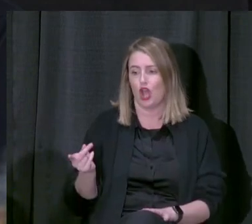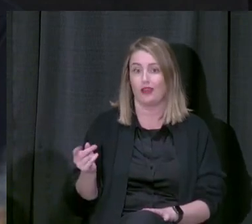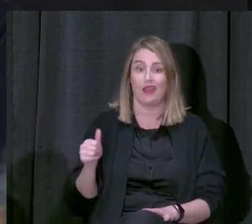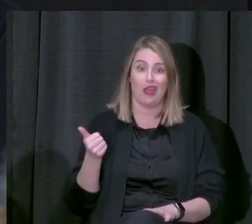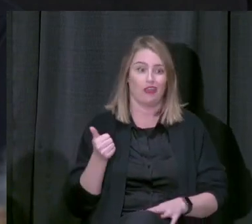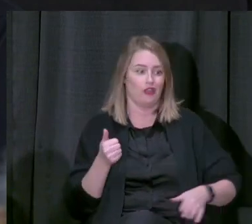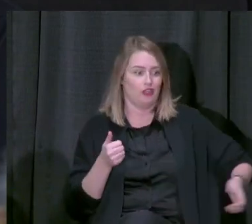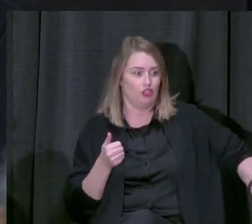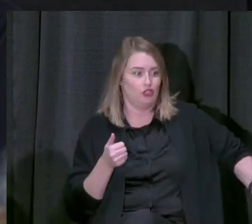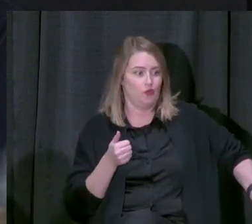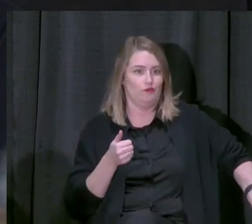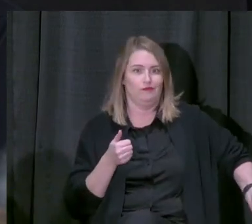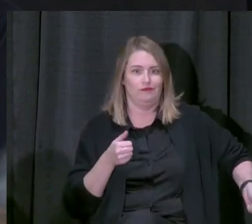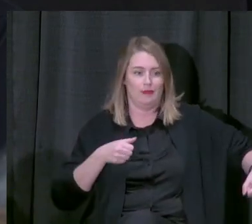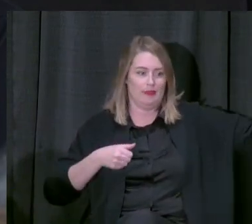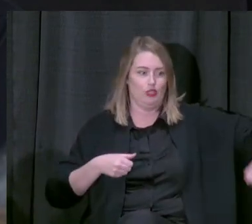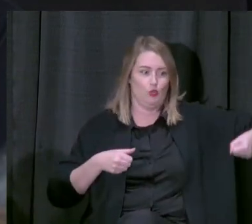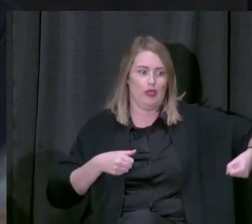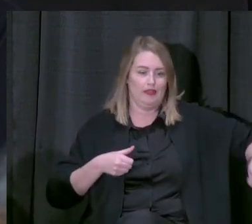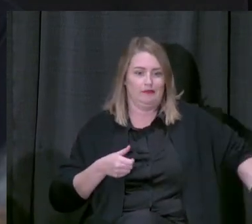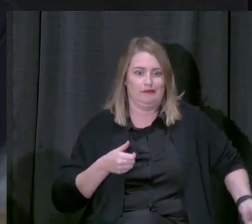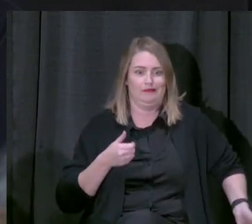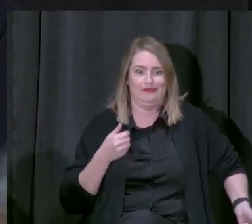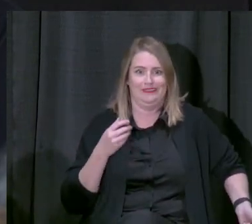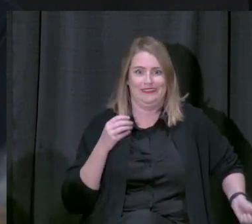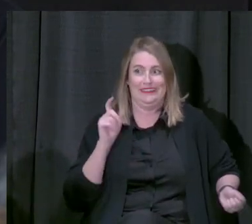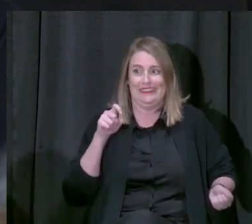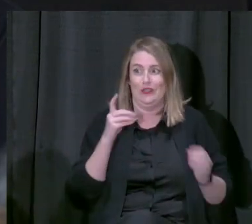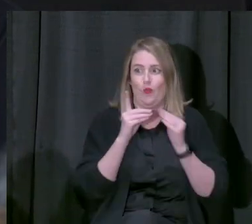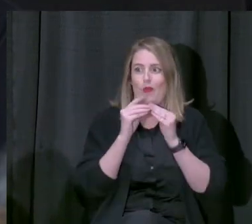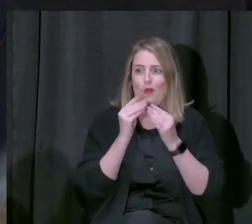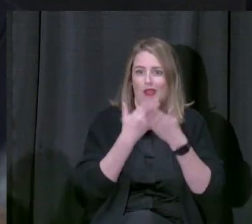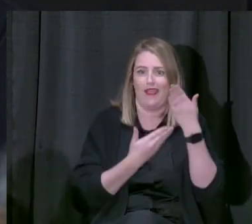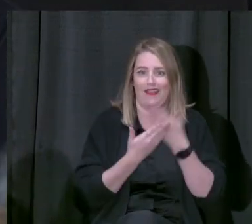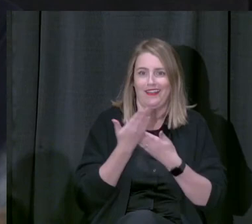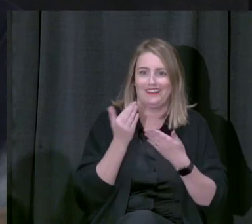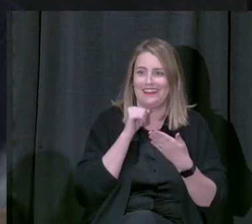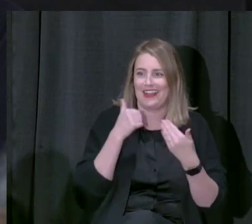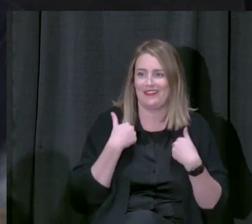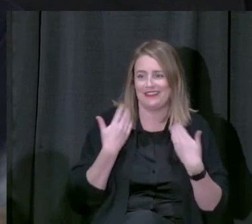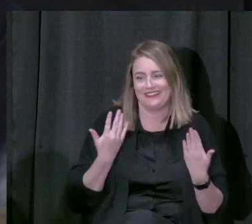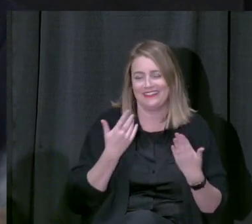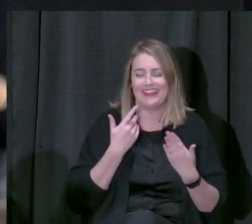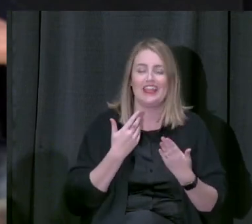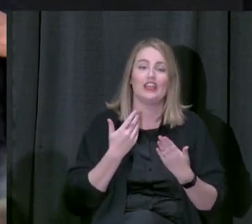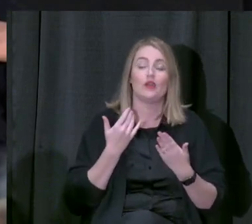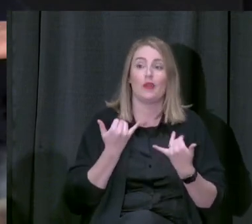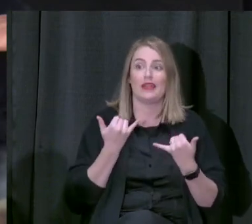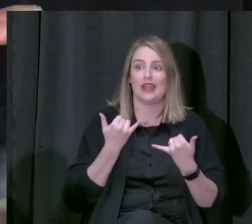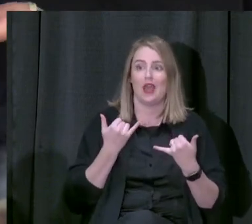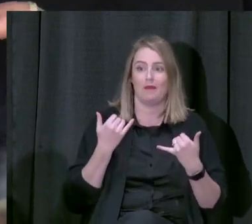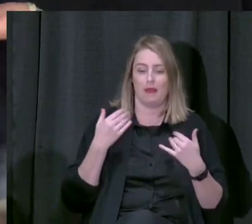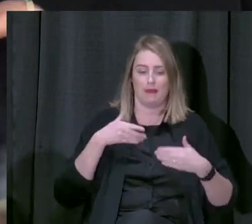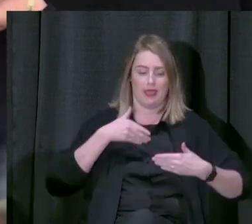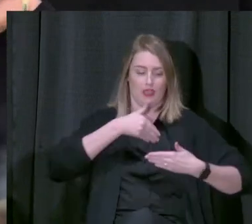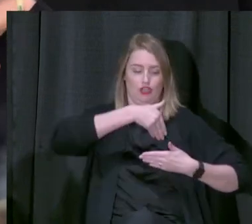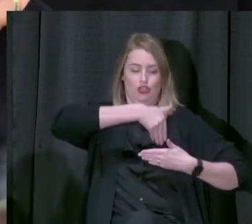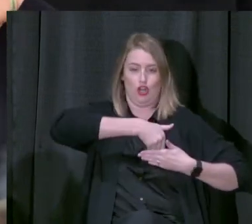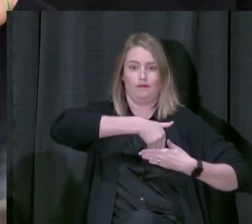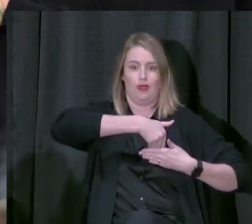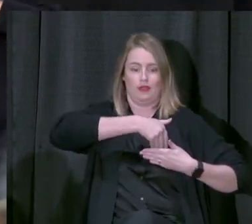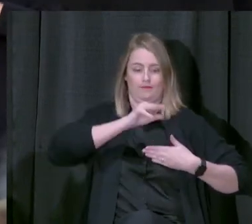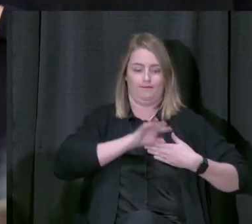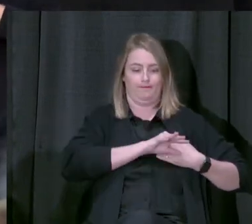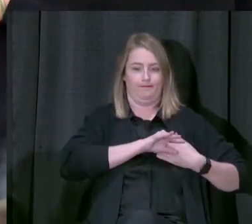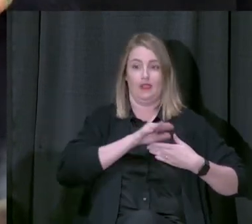suitcase. Where's another hand? And so the workarounds right now, to put it in a shirt pocket, and my wife reminds